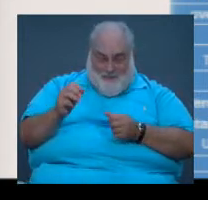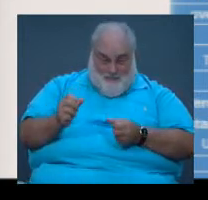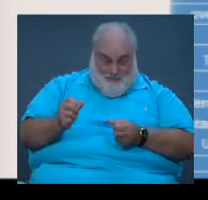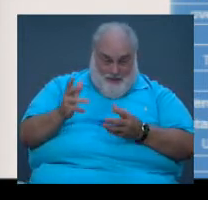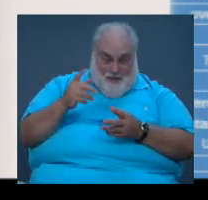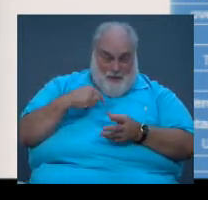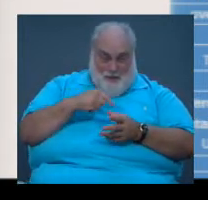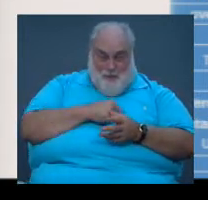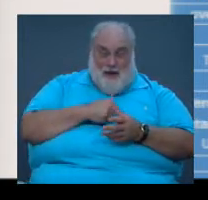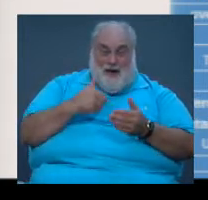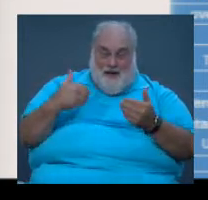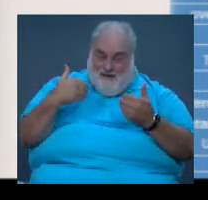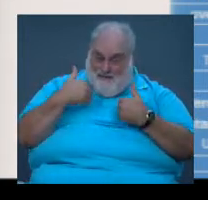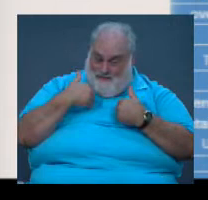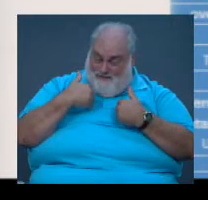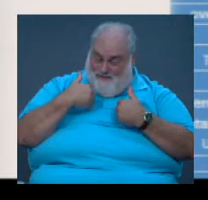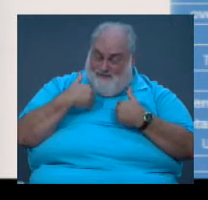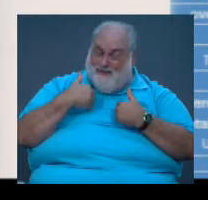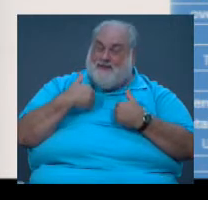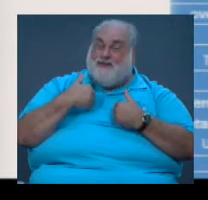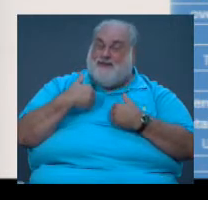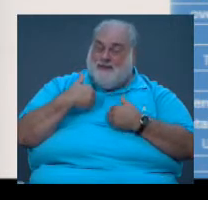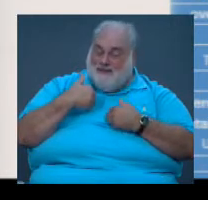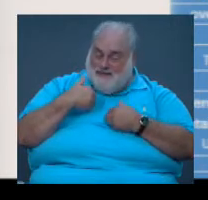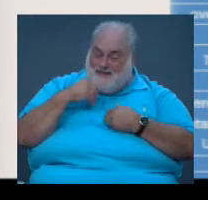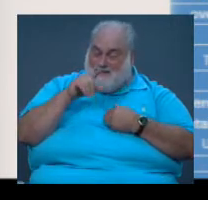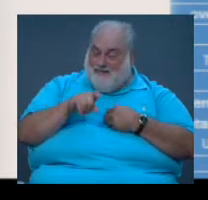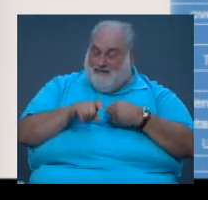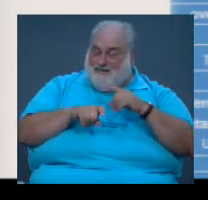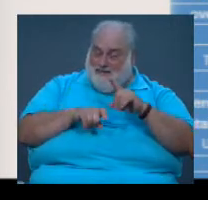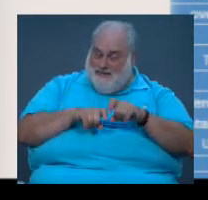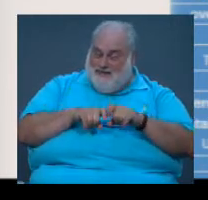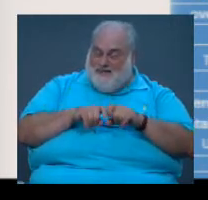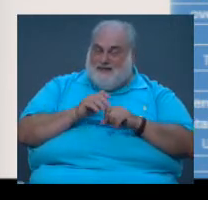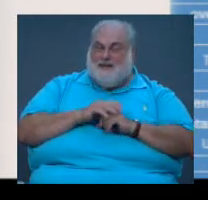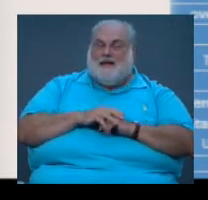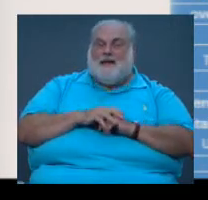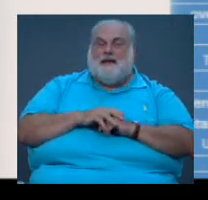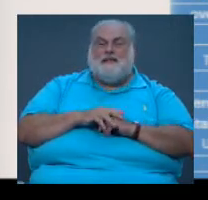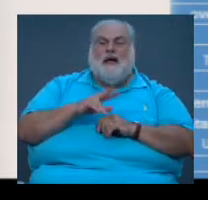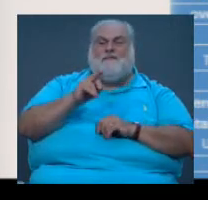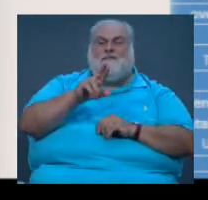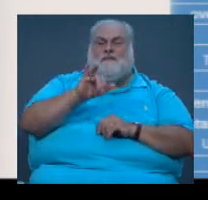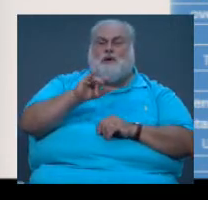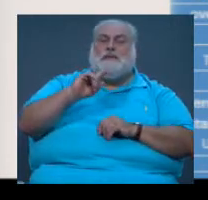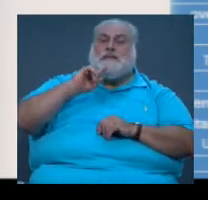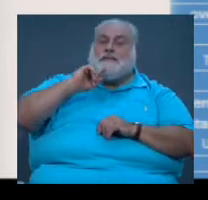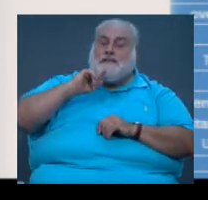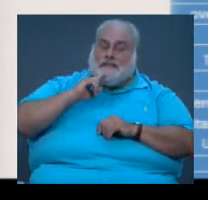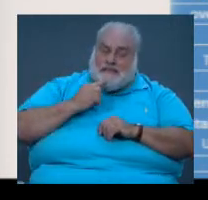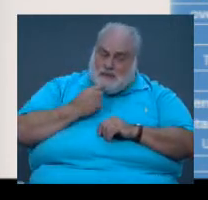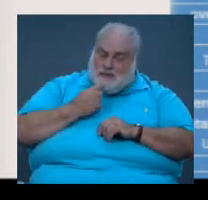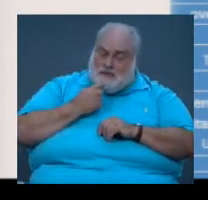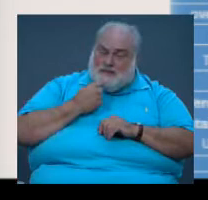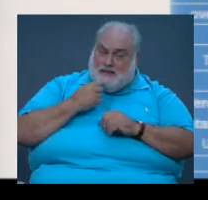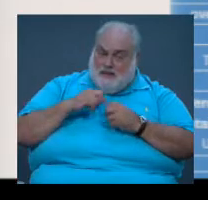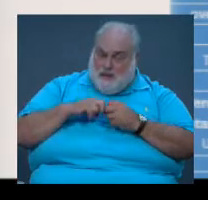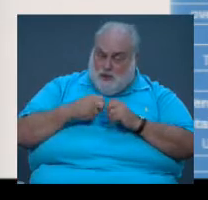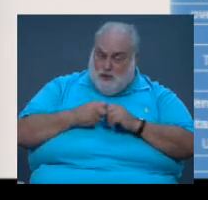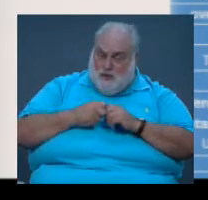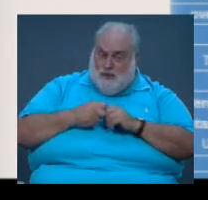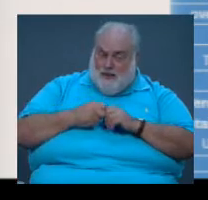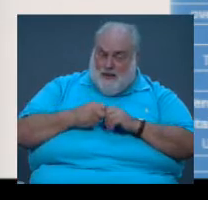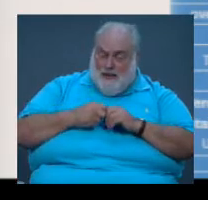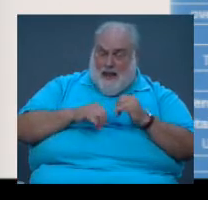as we apparently get, you would be questioning this very closely. This is a very serious issue. The last time I